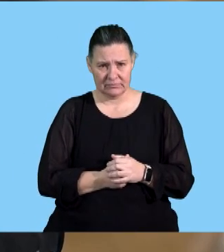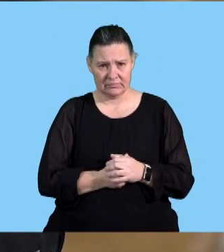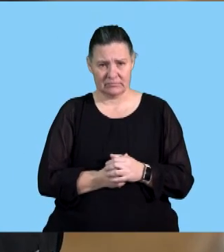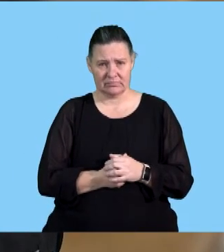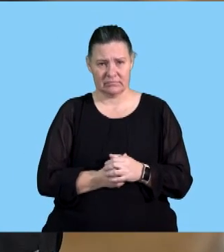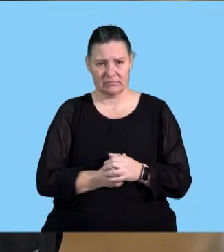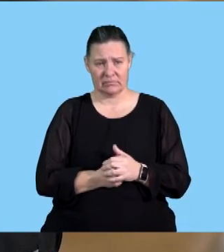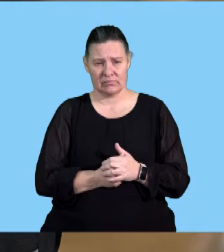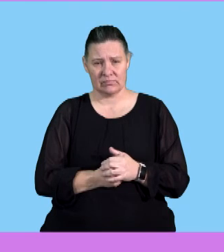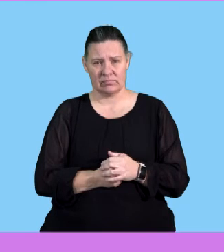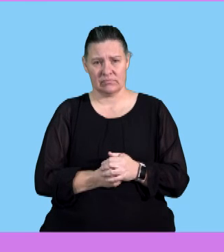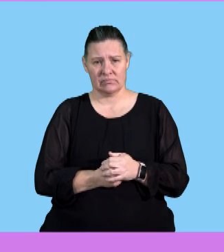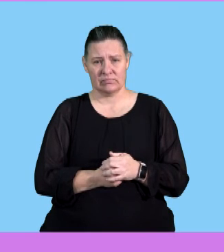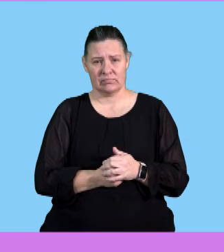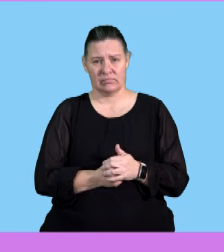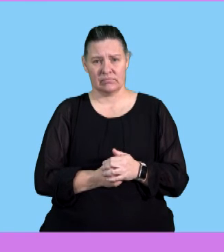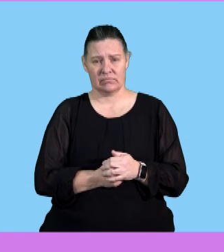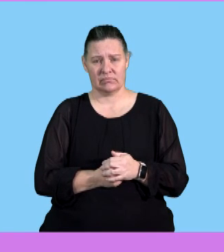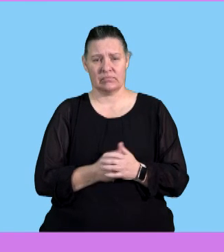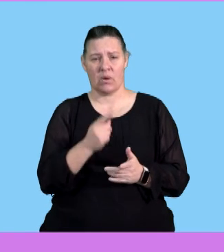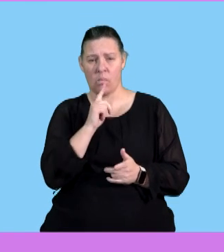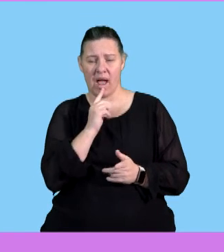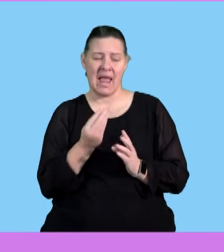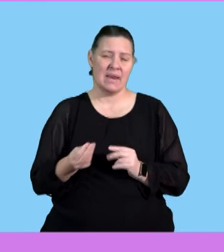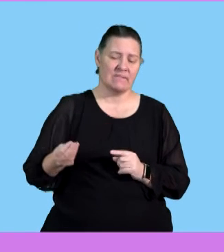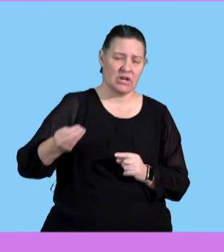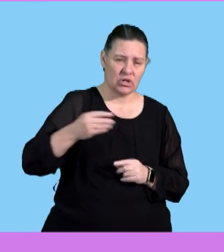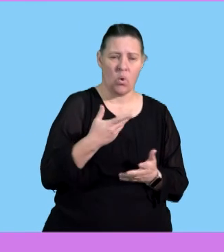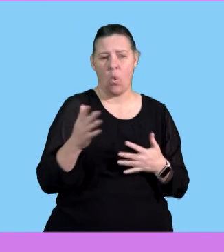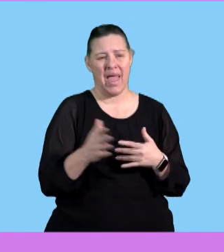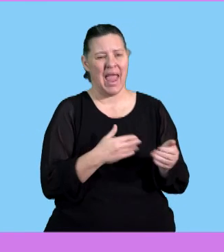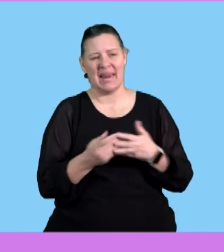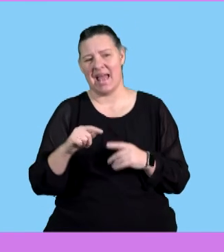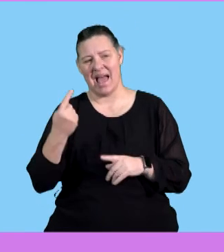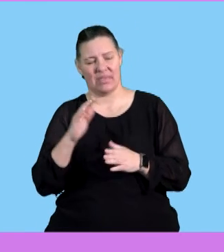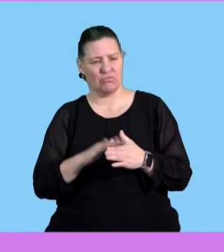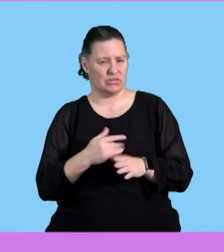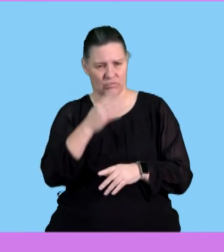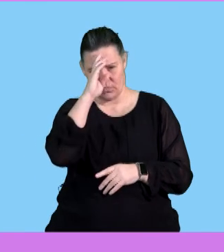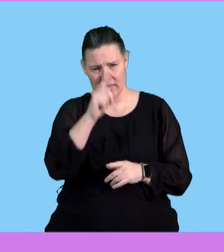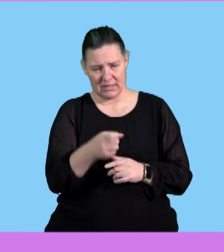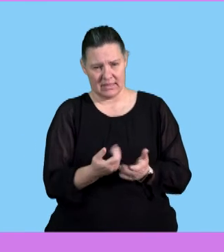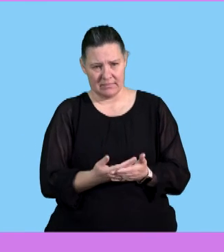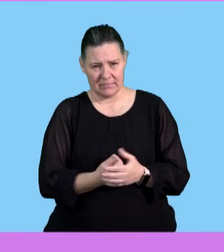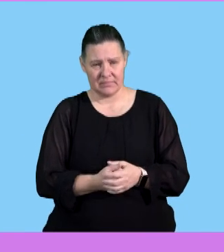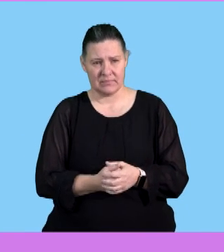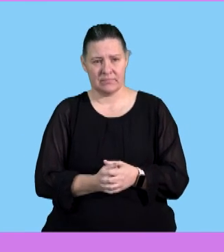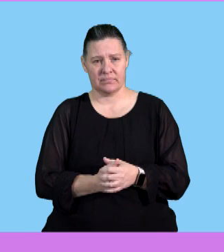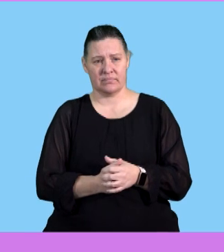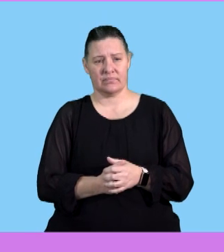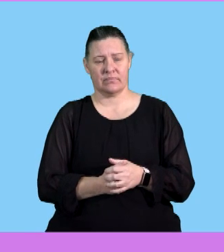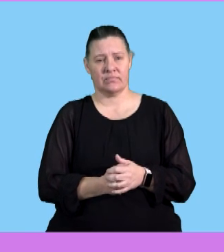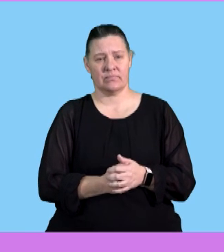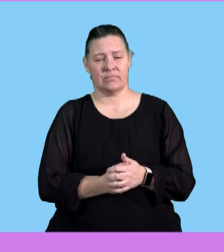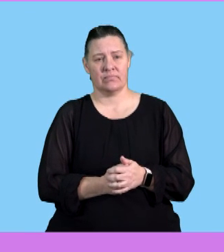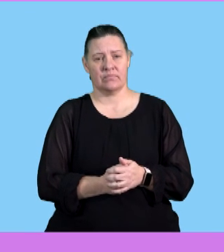acceptable. So you can say it's due to the inflation or any other reason that you can think of.